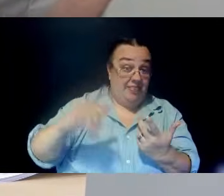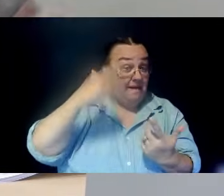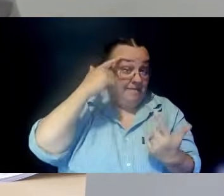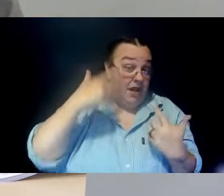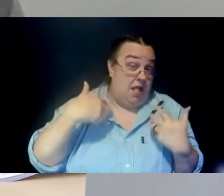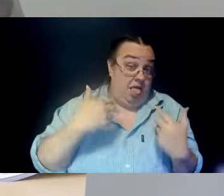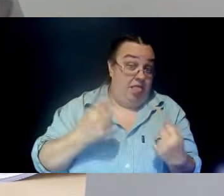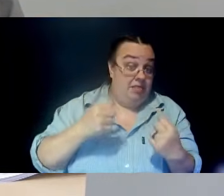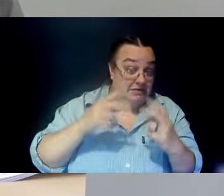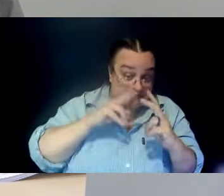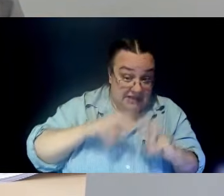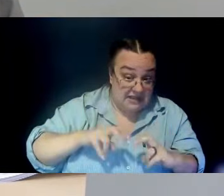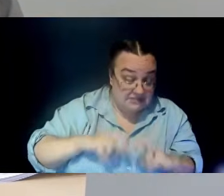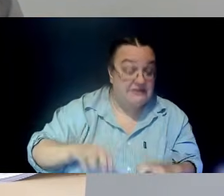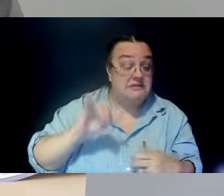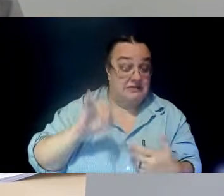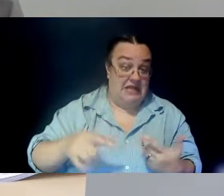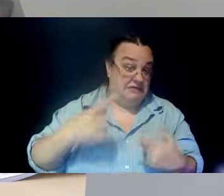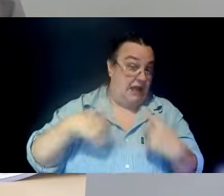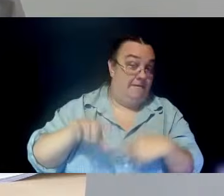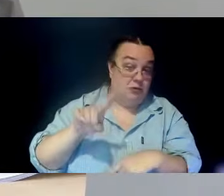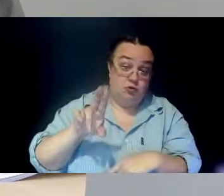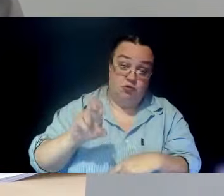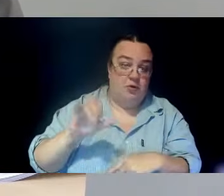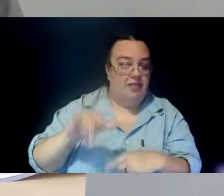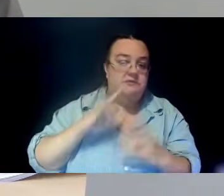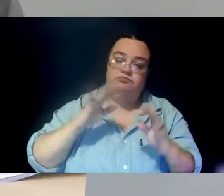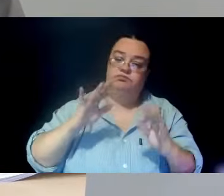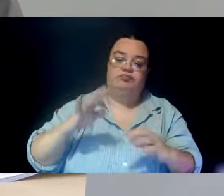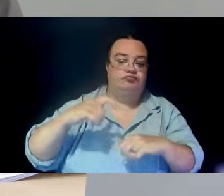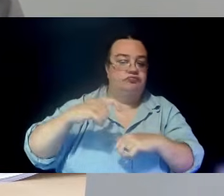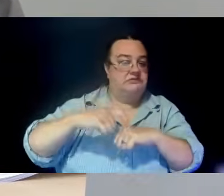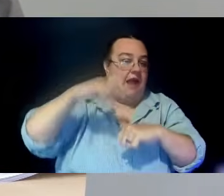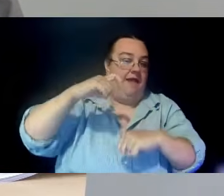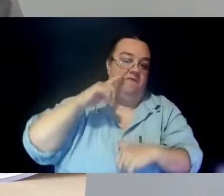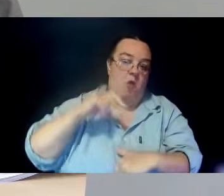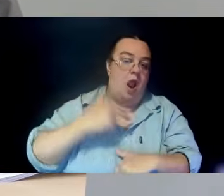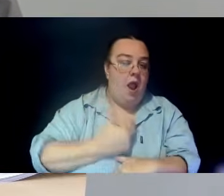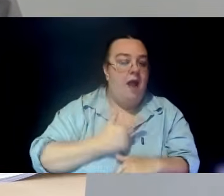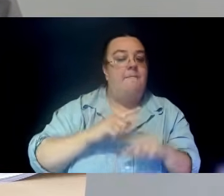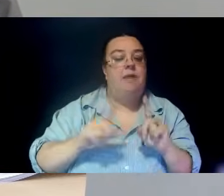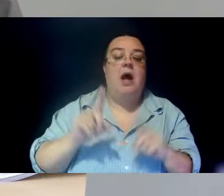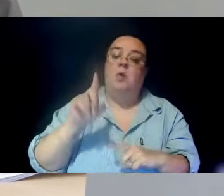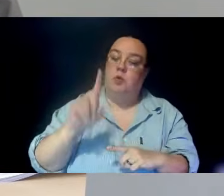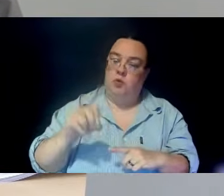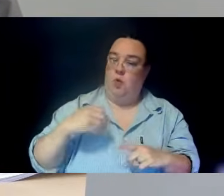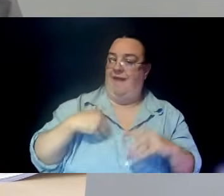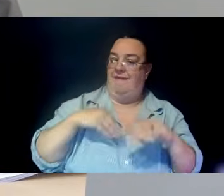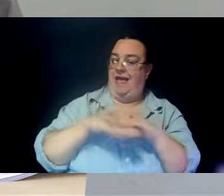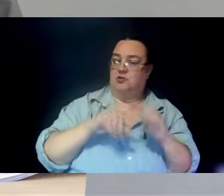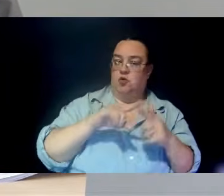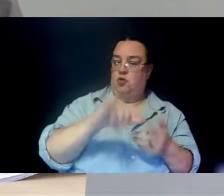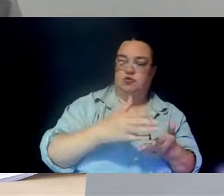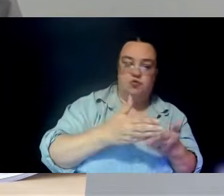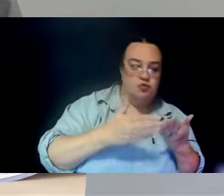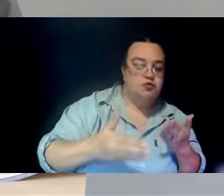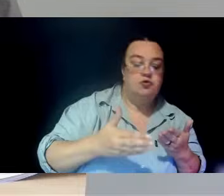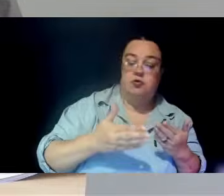due is timely for us, but we have access to those resources whenever we need them, and the